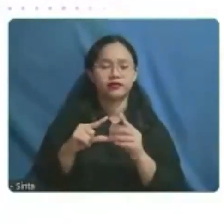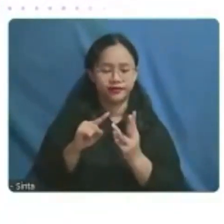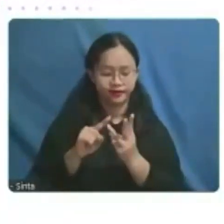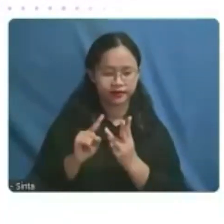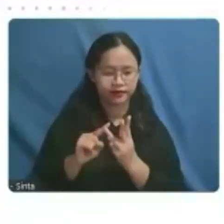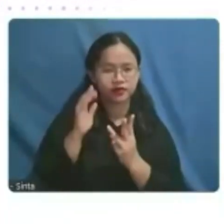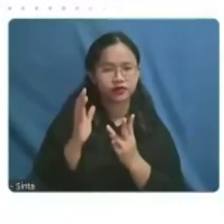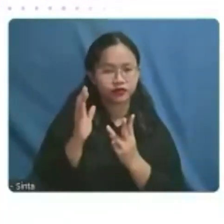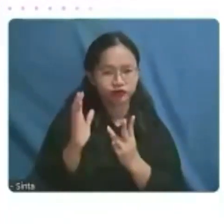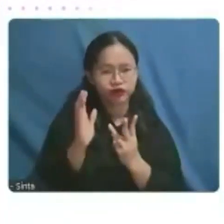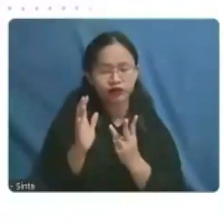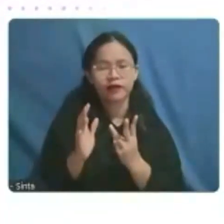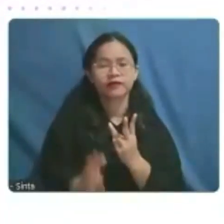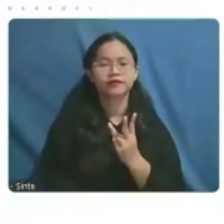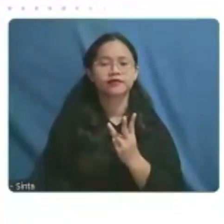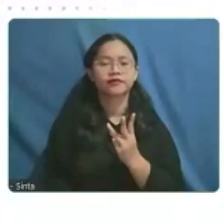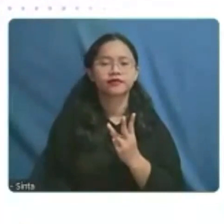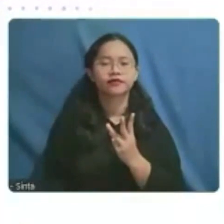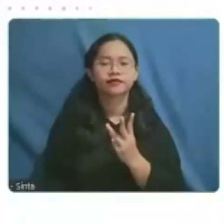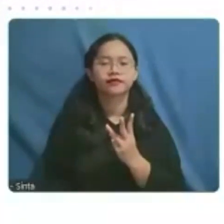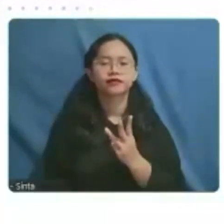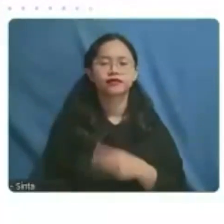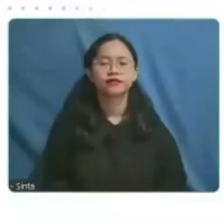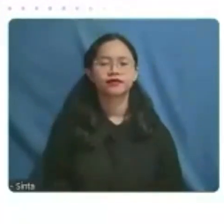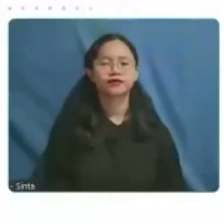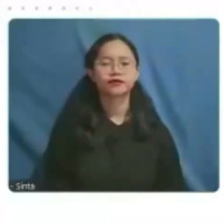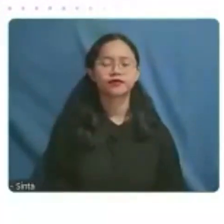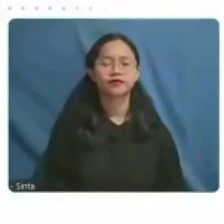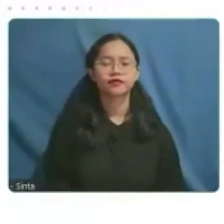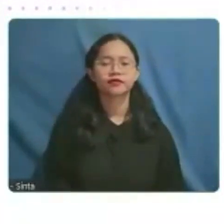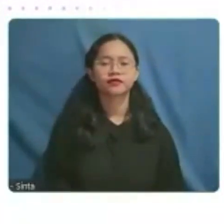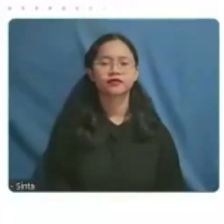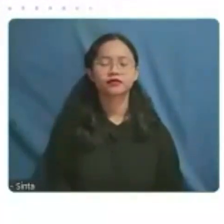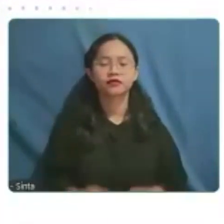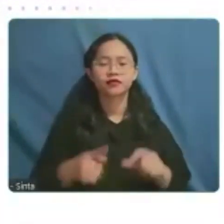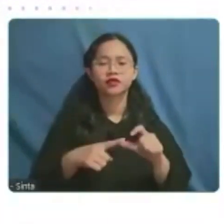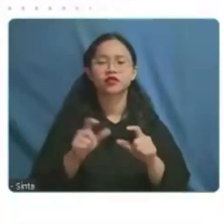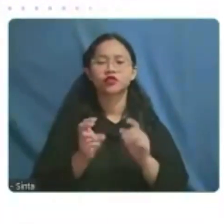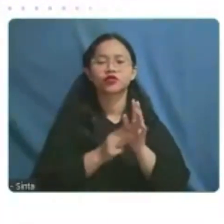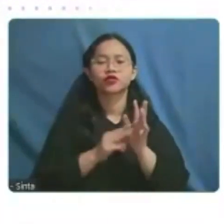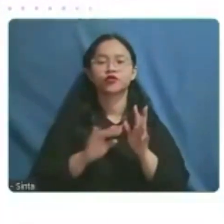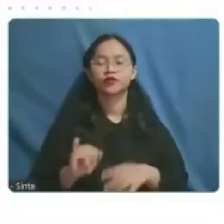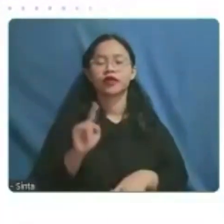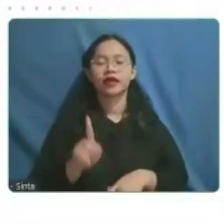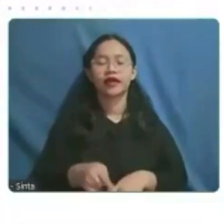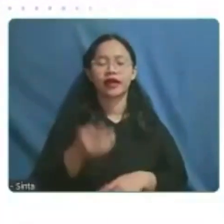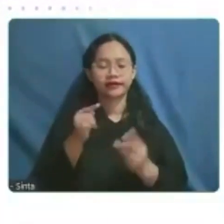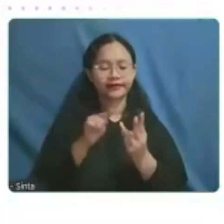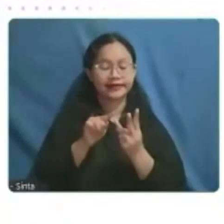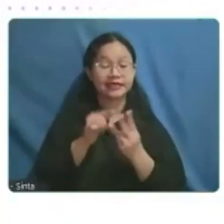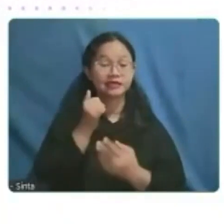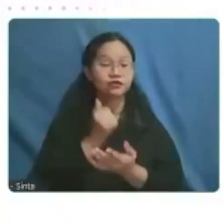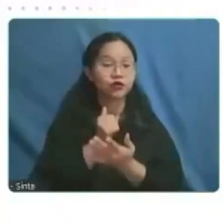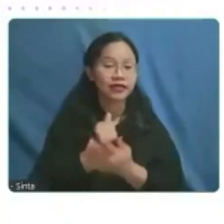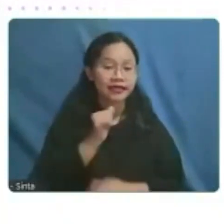Climate Conversation. So Dr. Sumi serves as Vice President Environmental